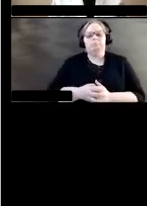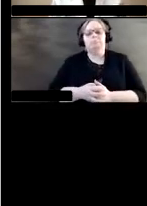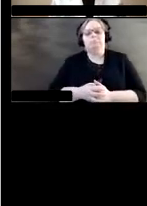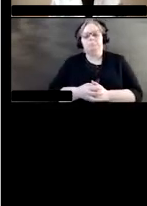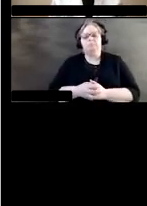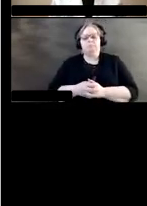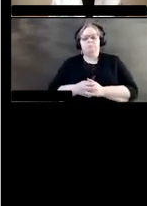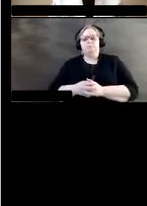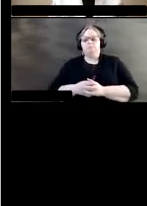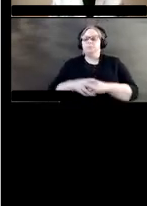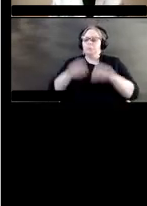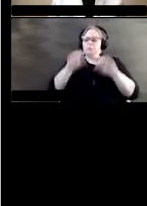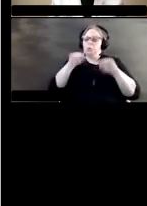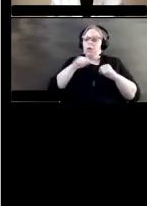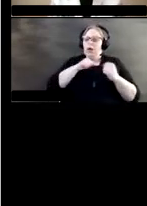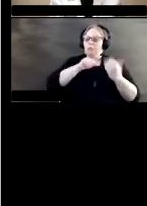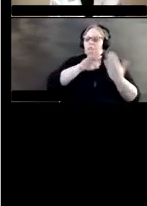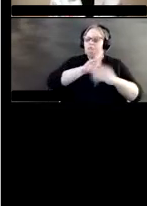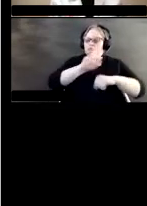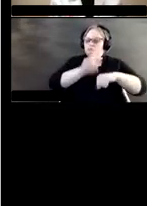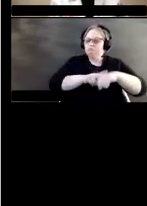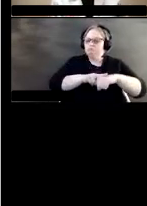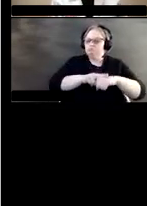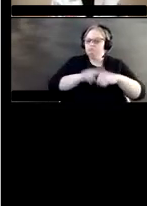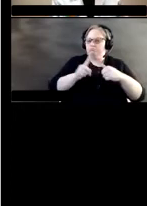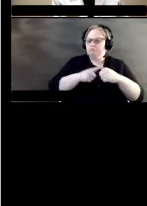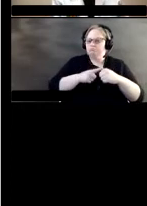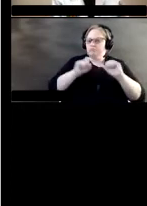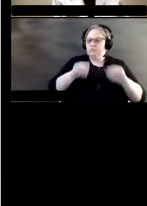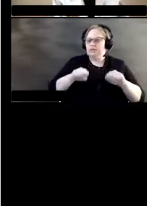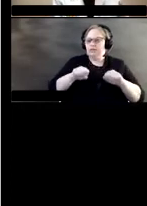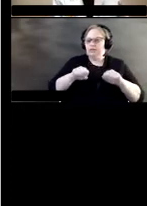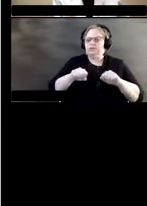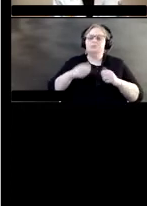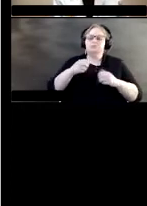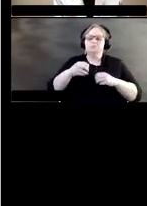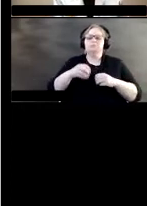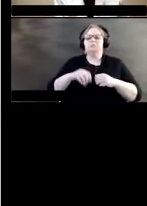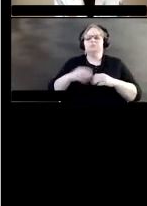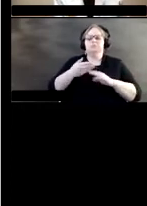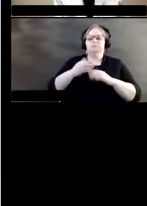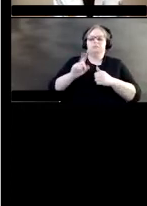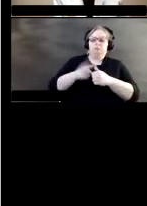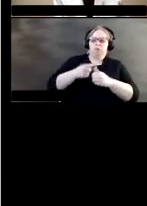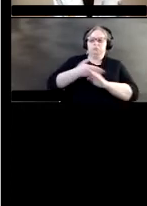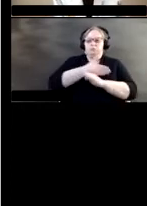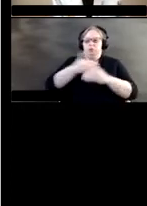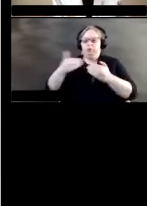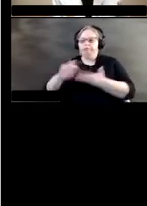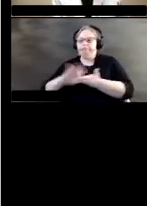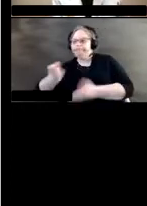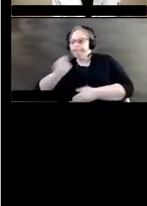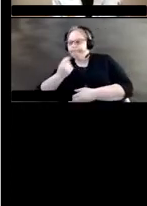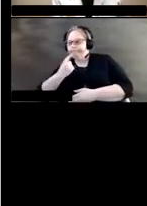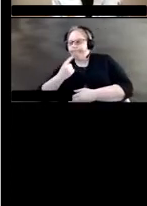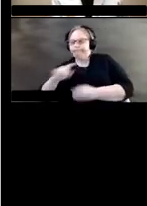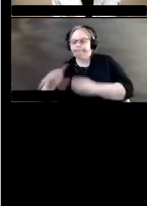that without just relying on medications. And most of us aren't really ready for